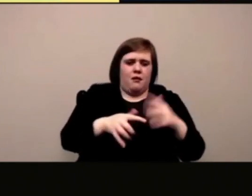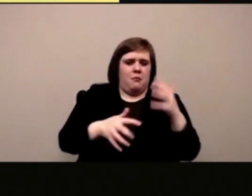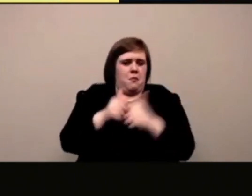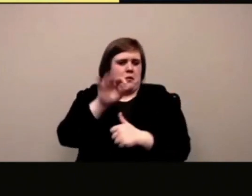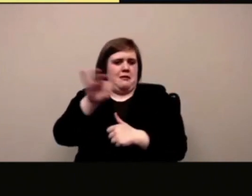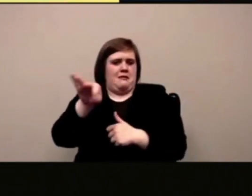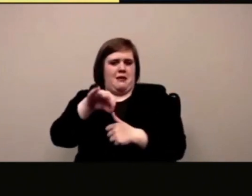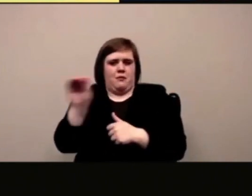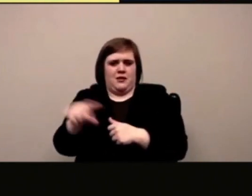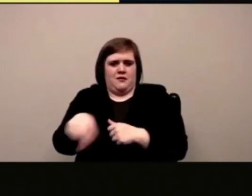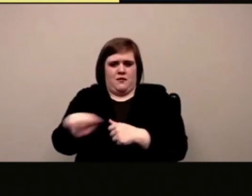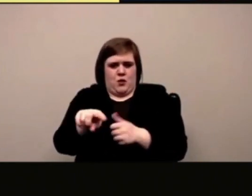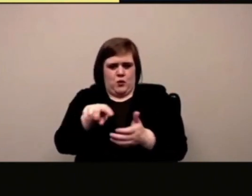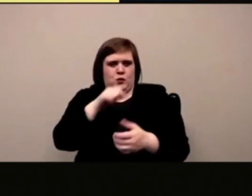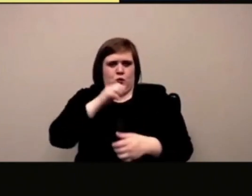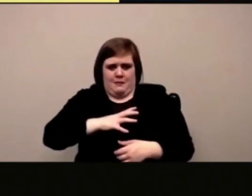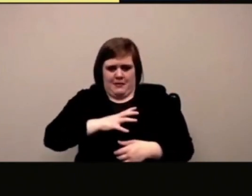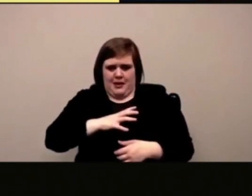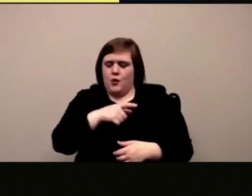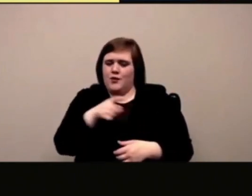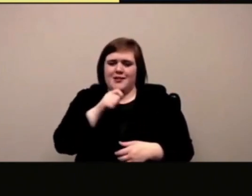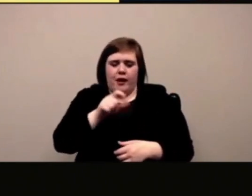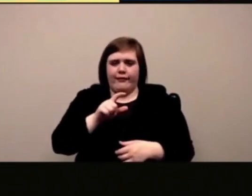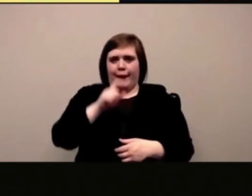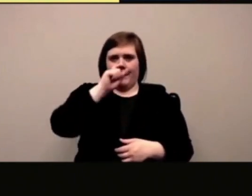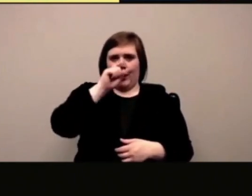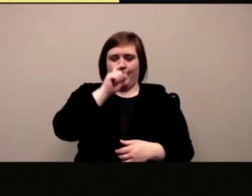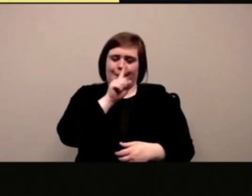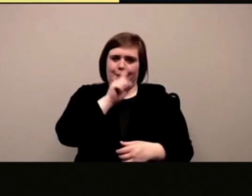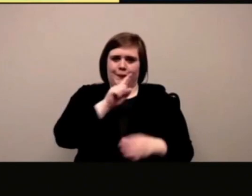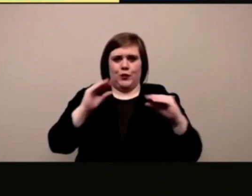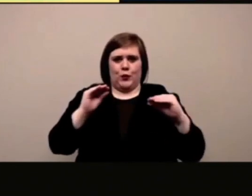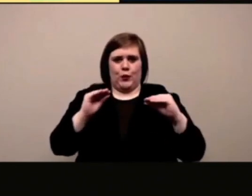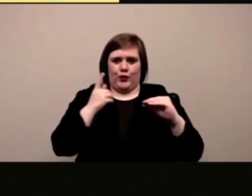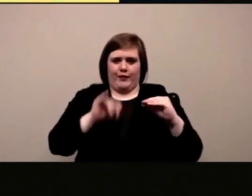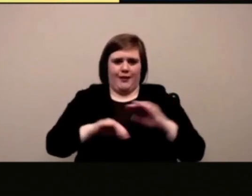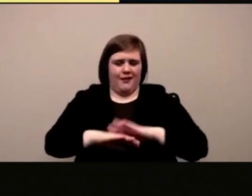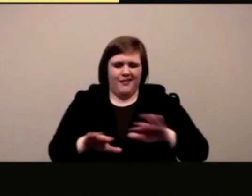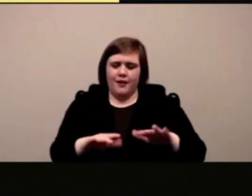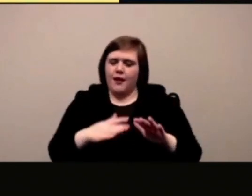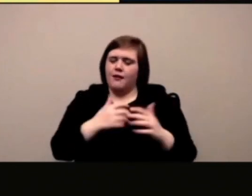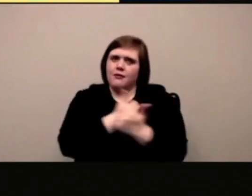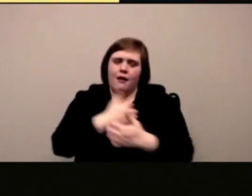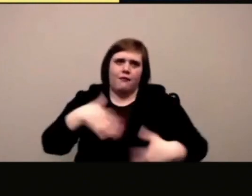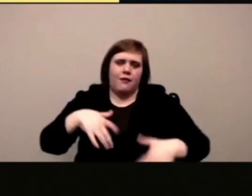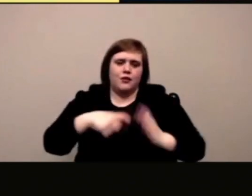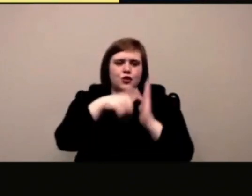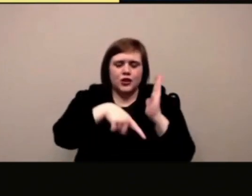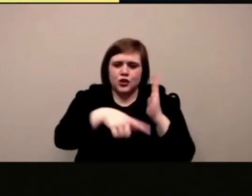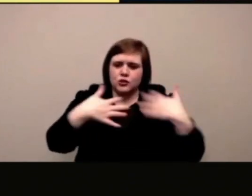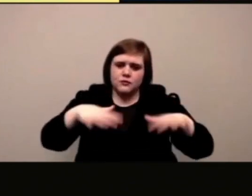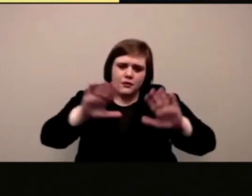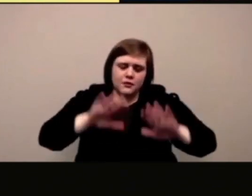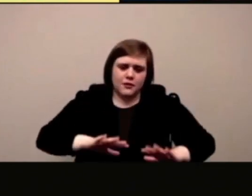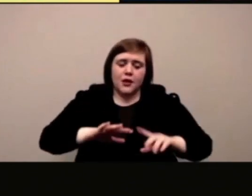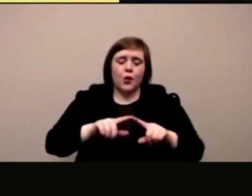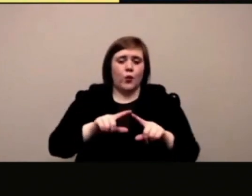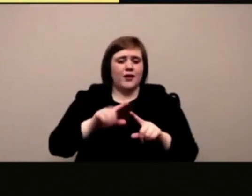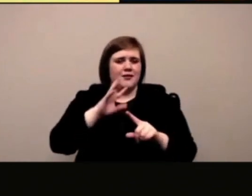young women, it wasn't the Barbie tutorial that did it. And I think that's the thing I love about Scratch, is that even we talk about culturally